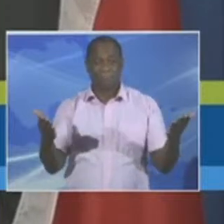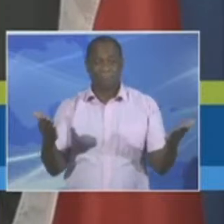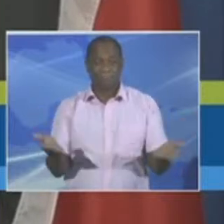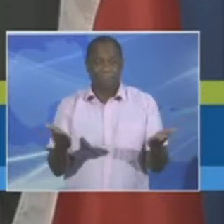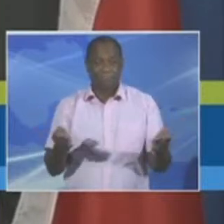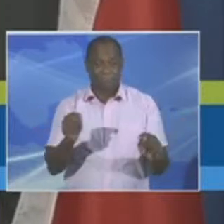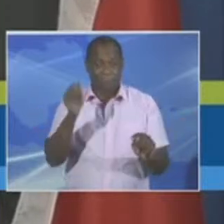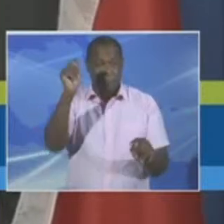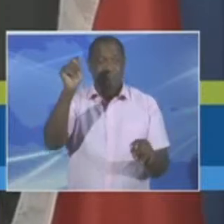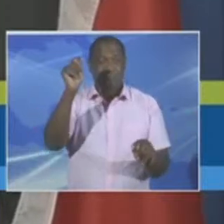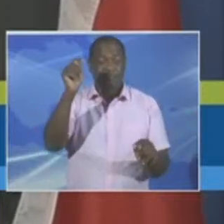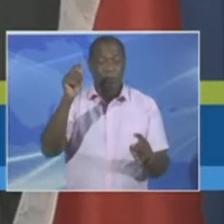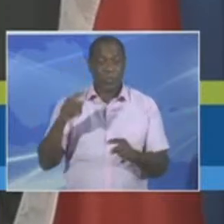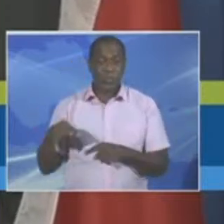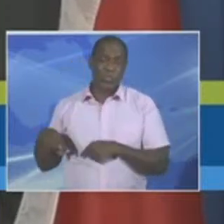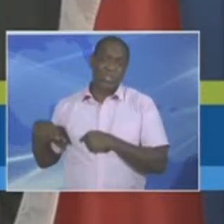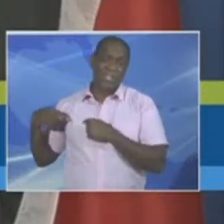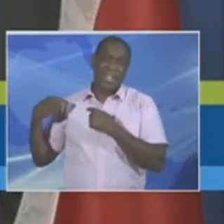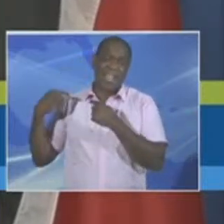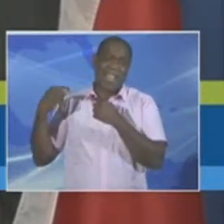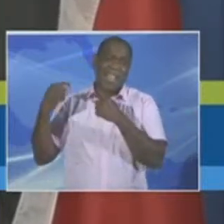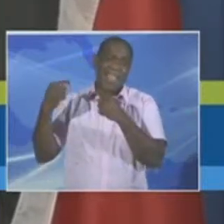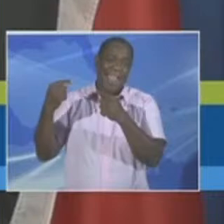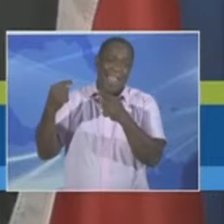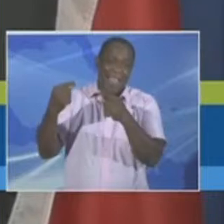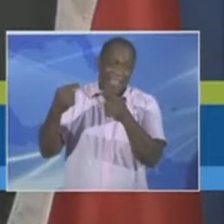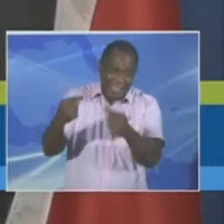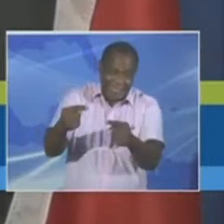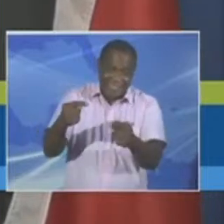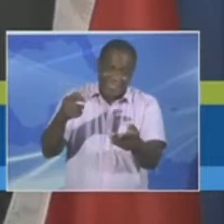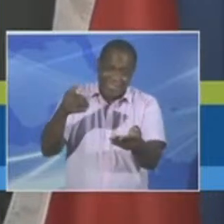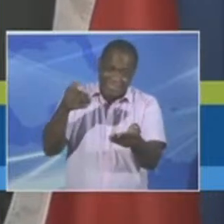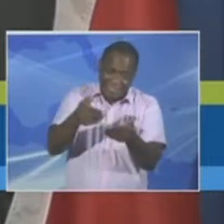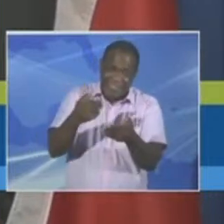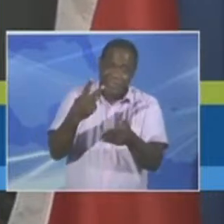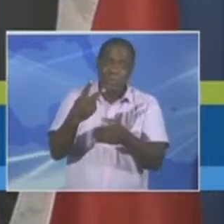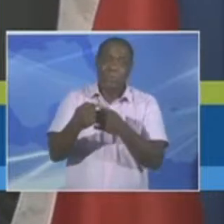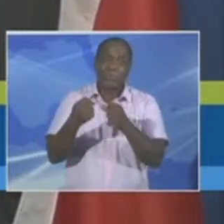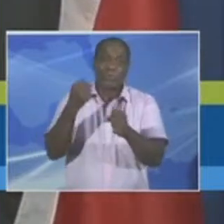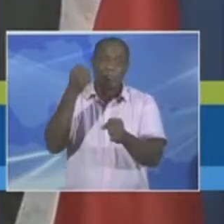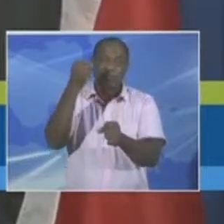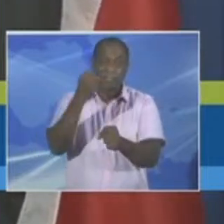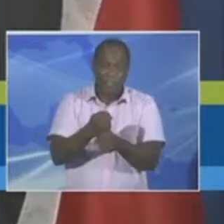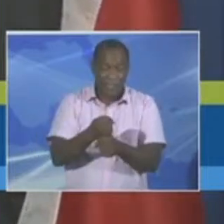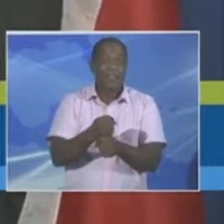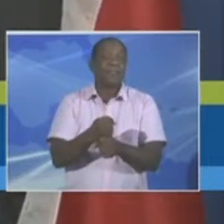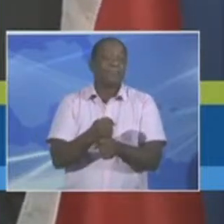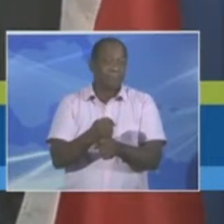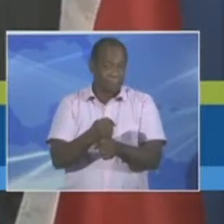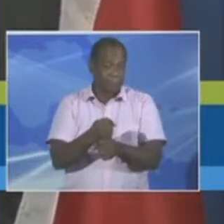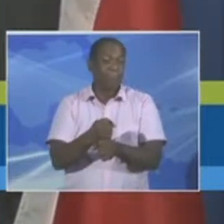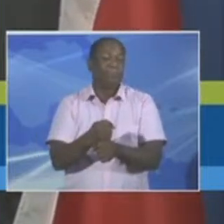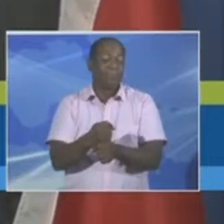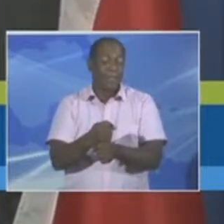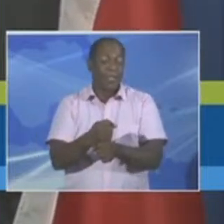of the 21st century. There are some undisputed facts. Fact number